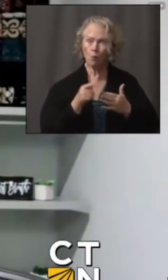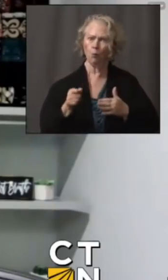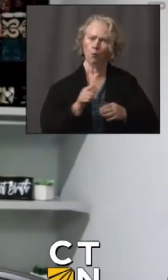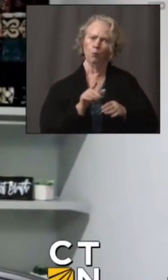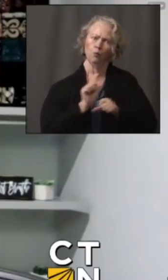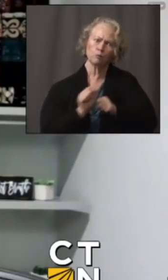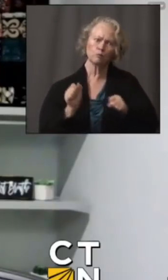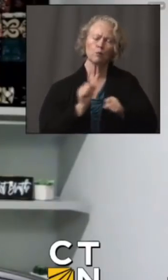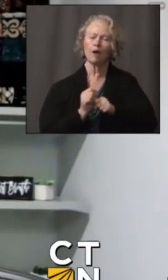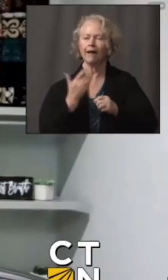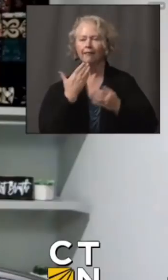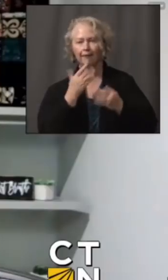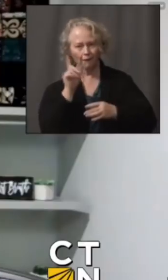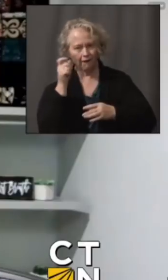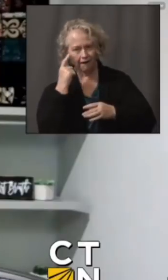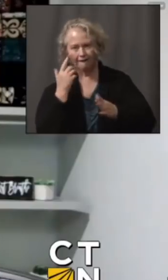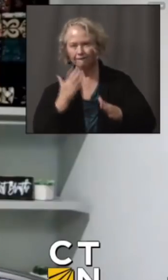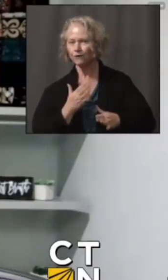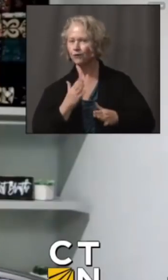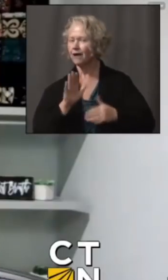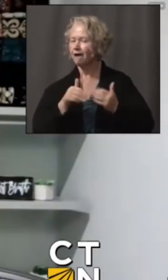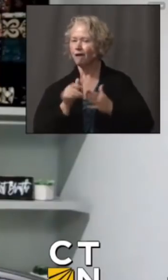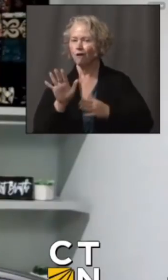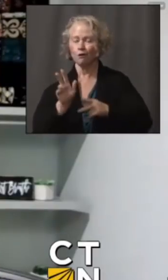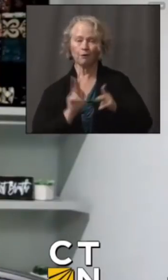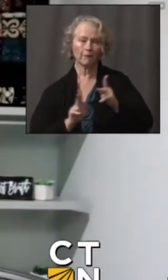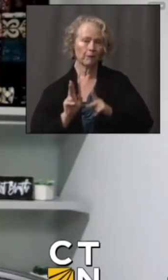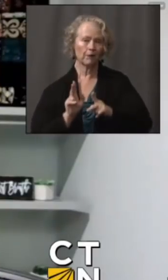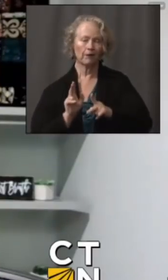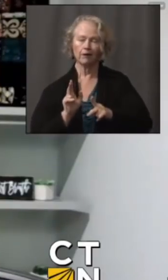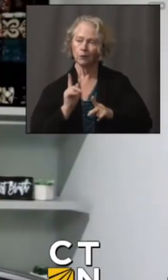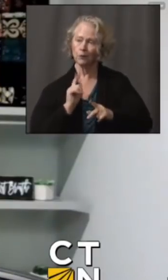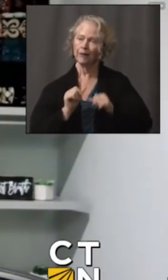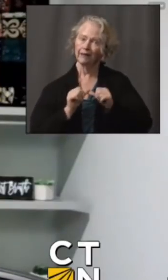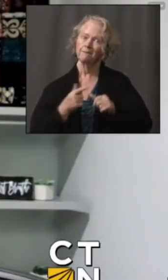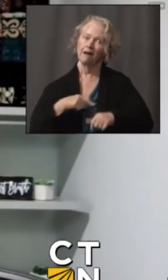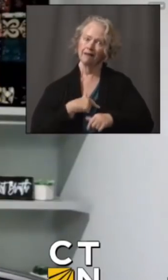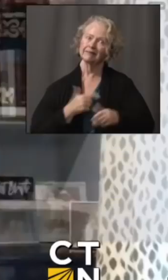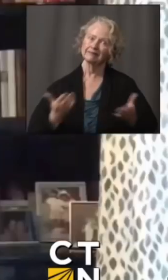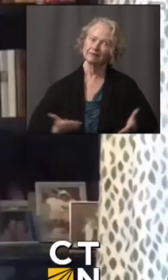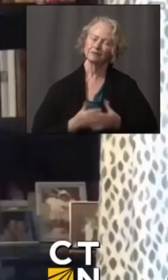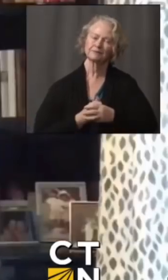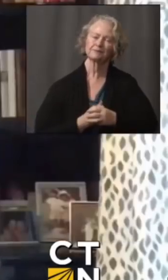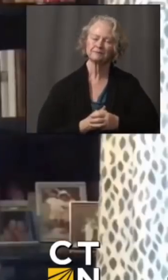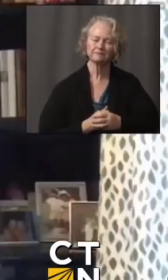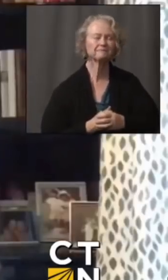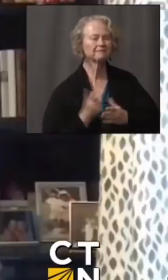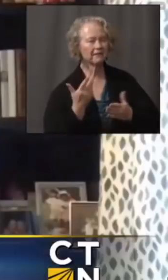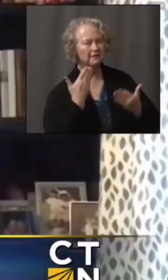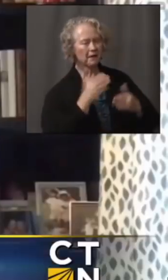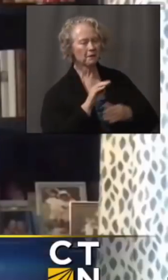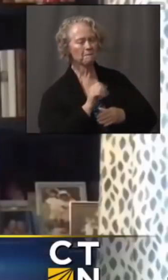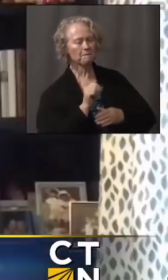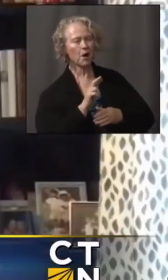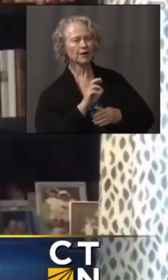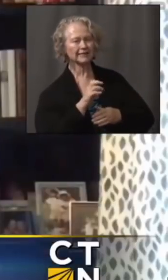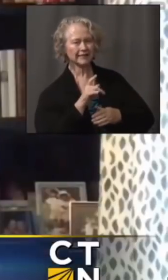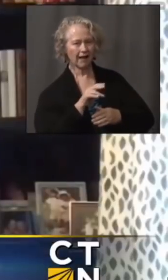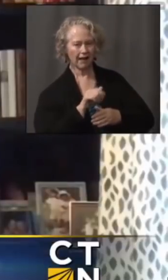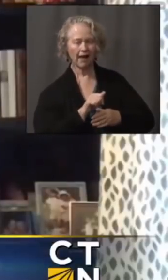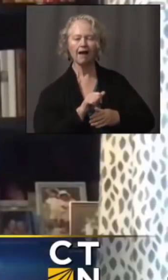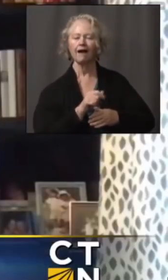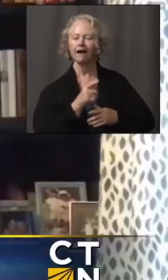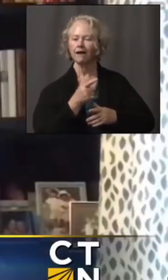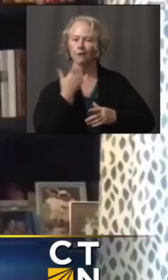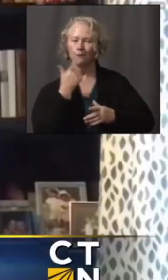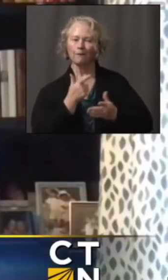thank you, of course, Governor and the entire administration here in Connecticut for keeping us safe. All right. Well, thanks, Marcella. You'll get to know Deirdre Gifford,